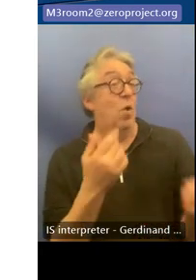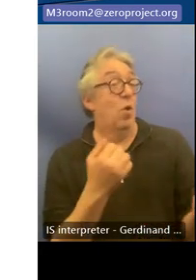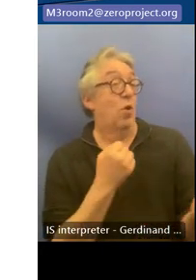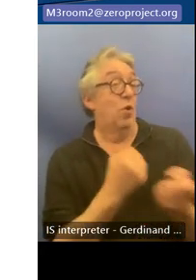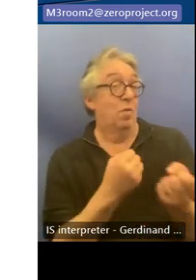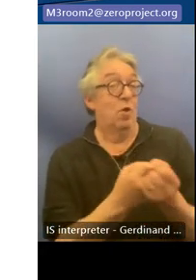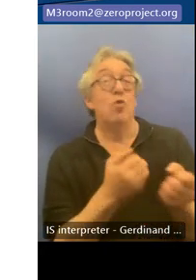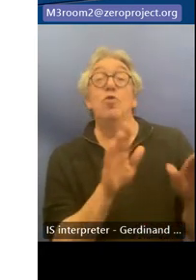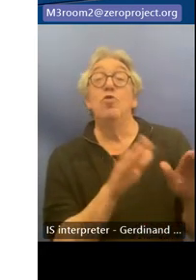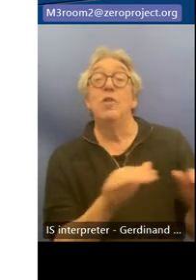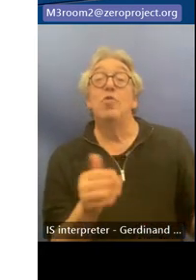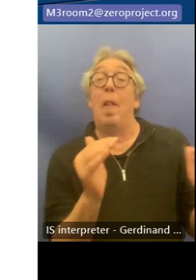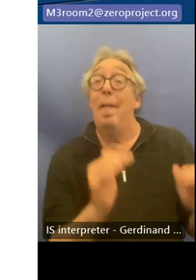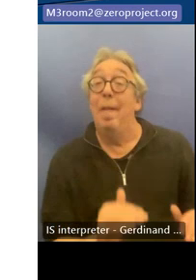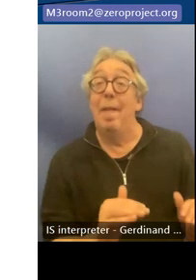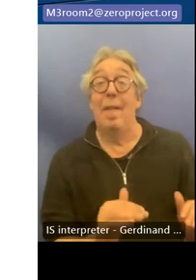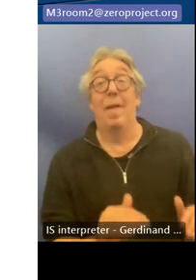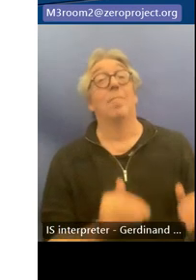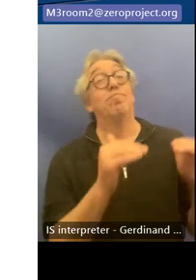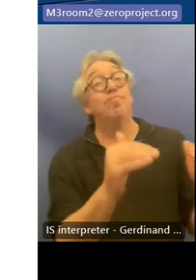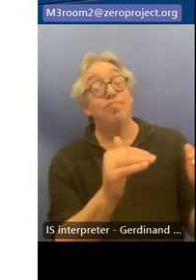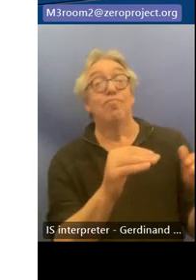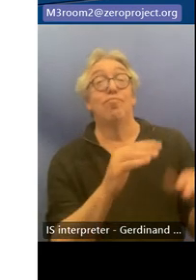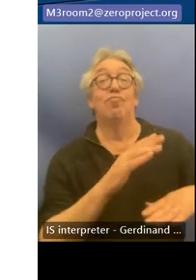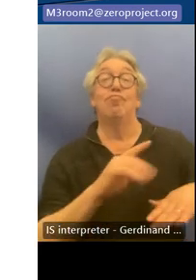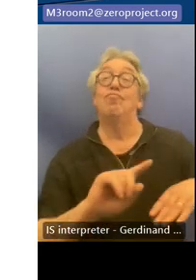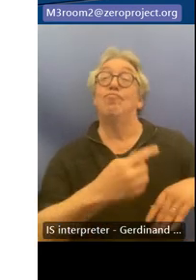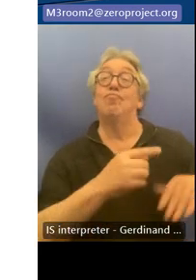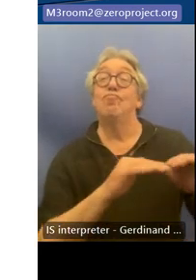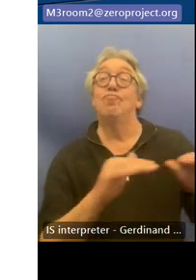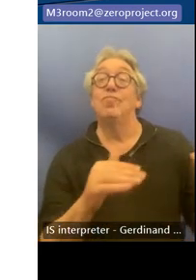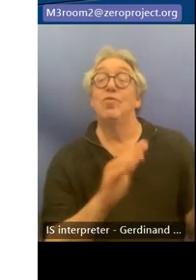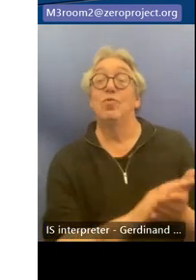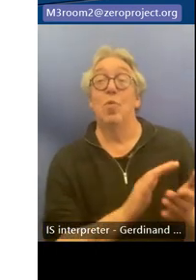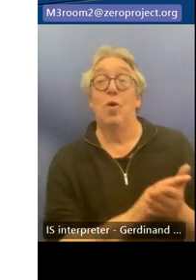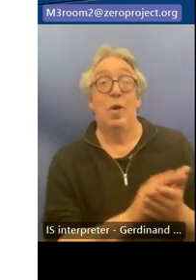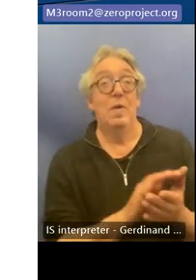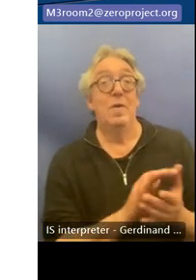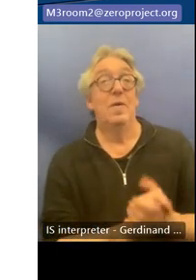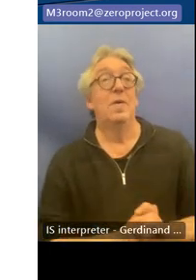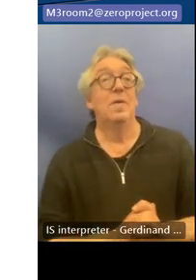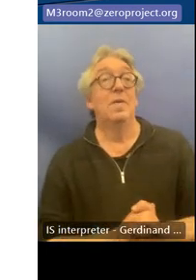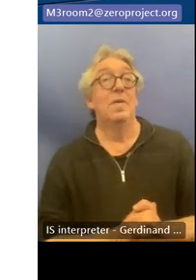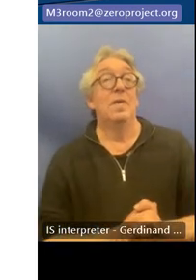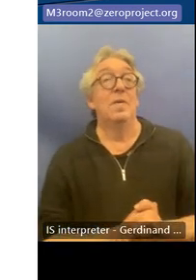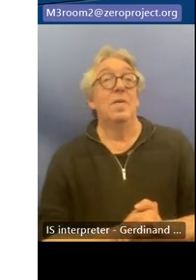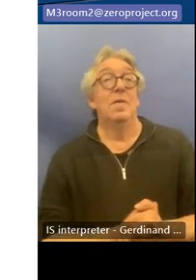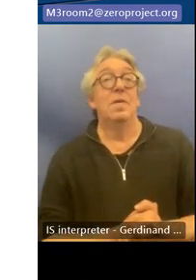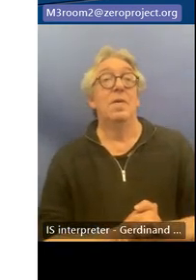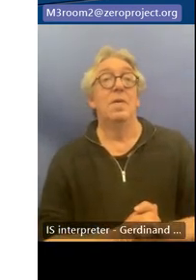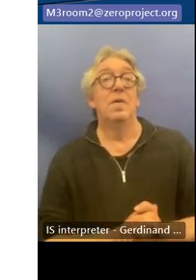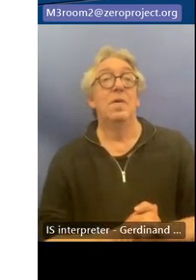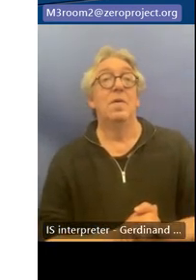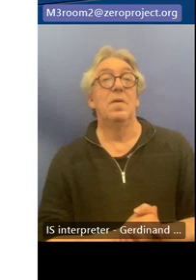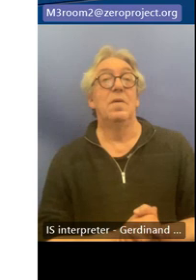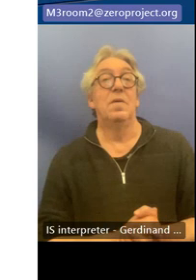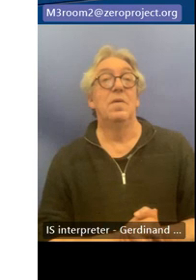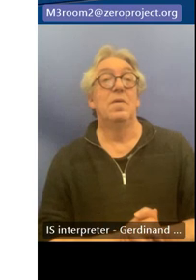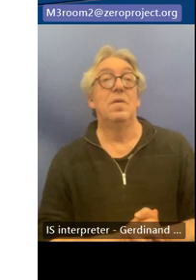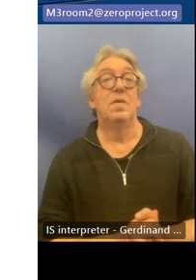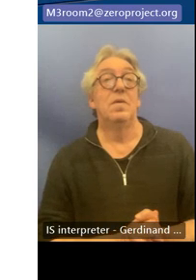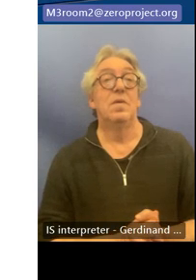and elementary school who face barriers to learning, whether this is explicitly due to disability